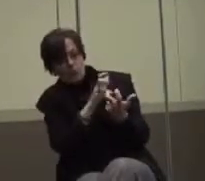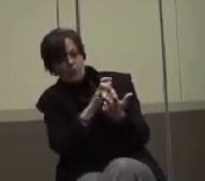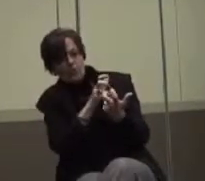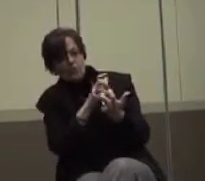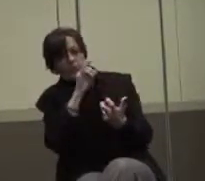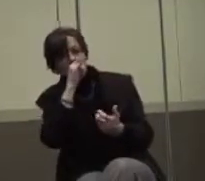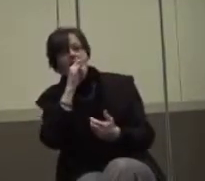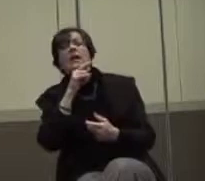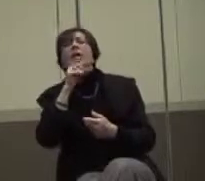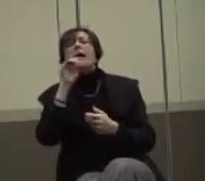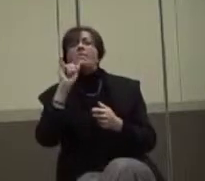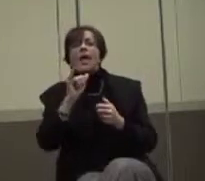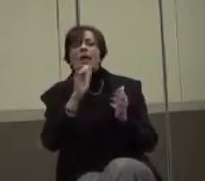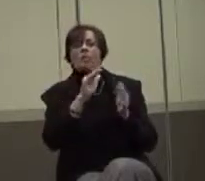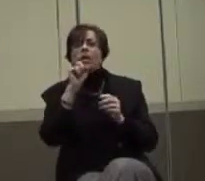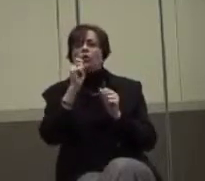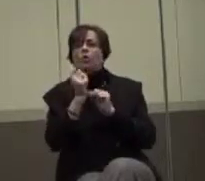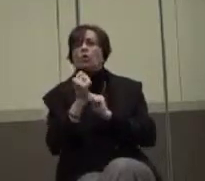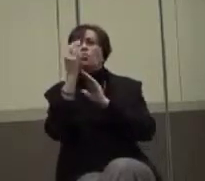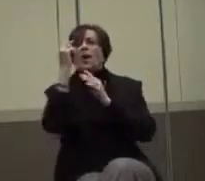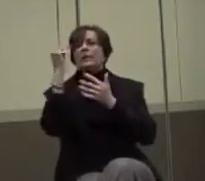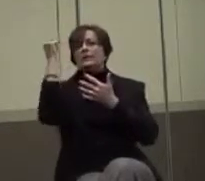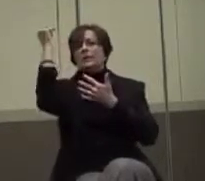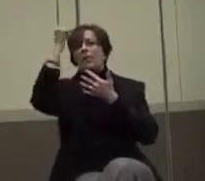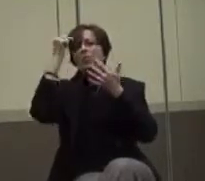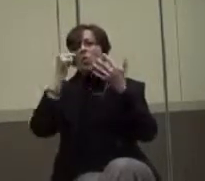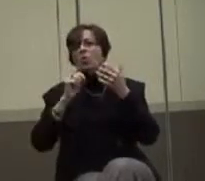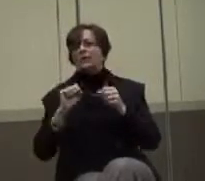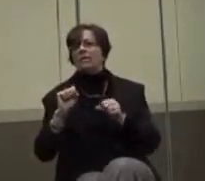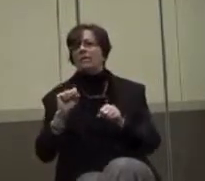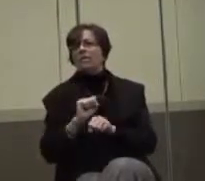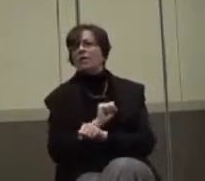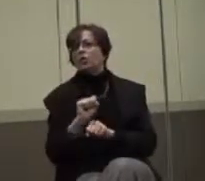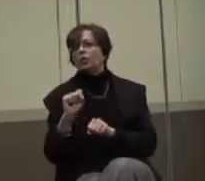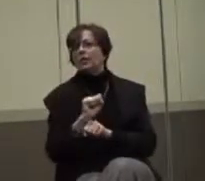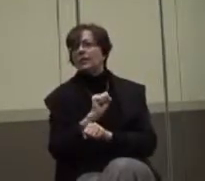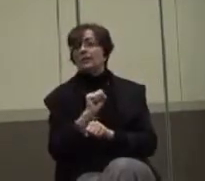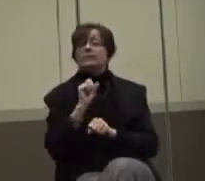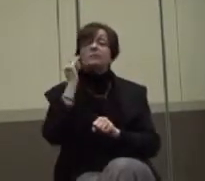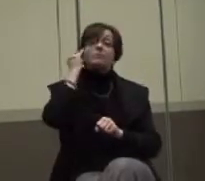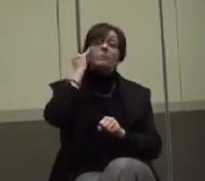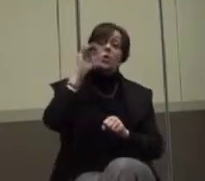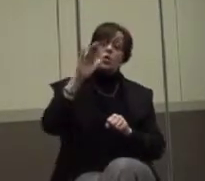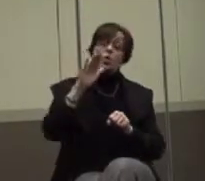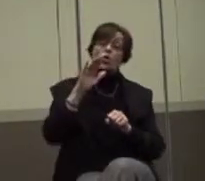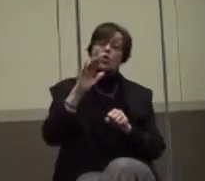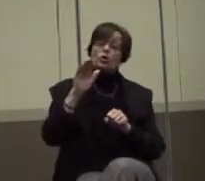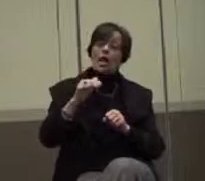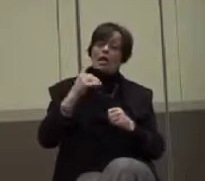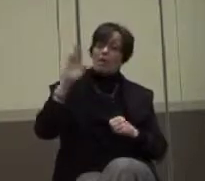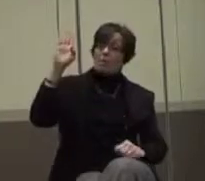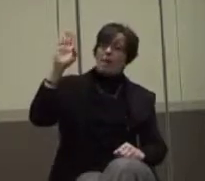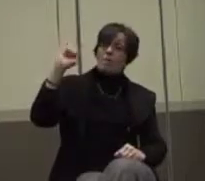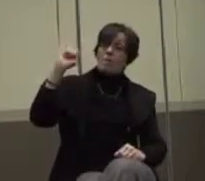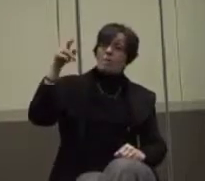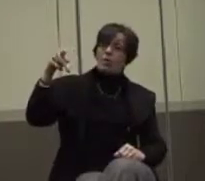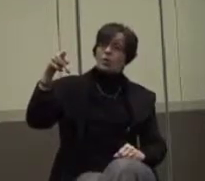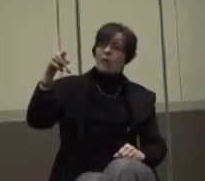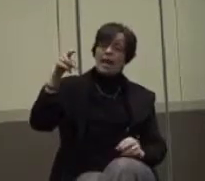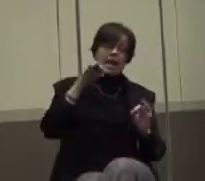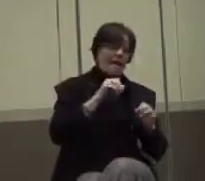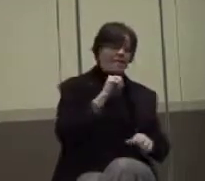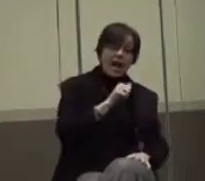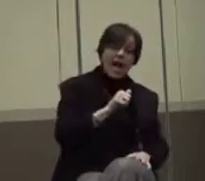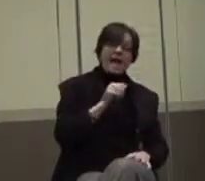address those functions. All right, so does your child have a behavior intervention plan? If not, guess what? I've